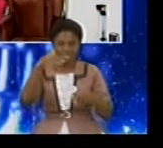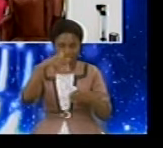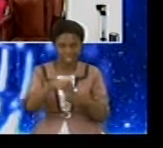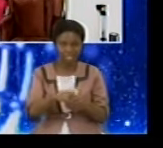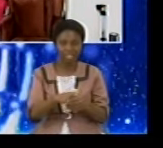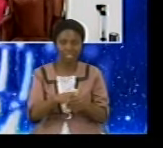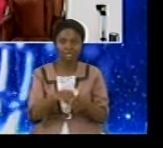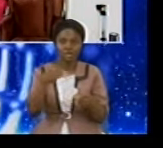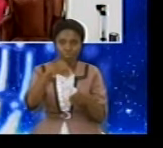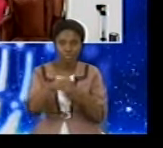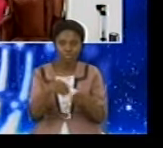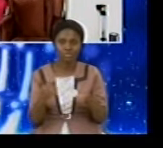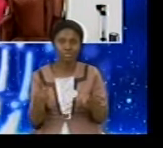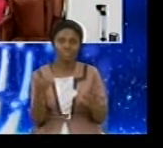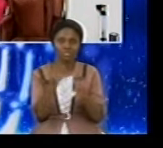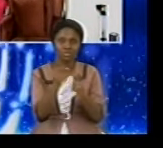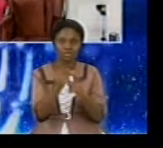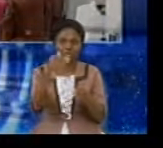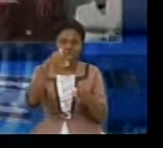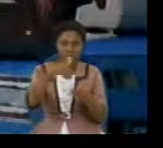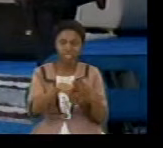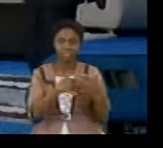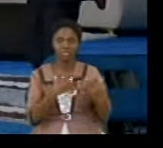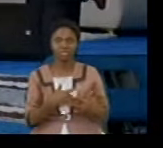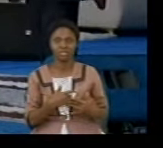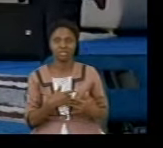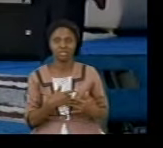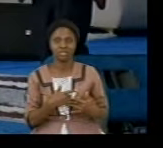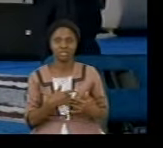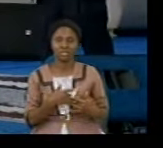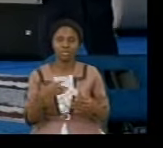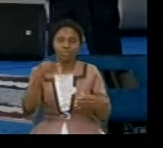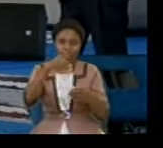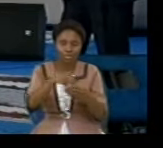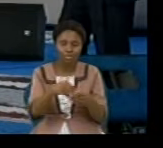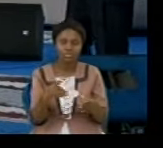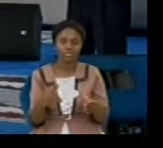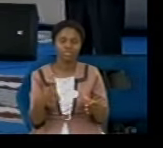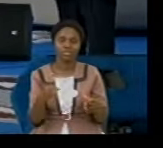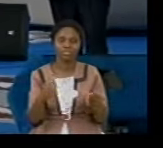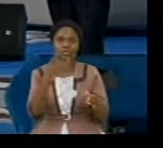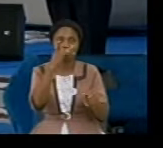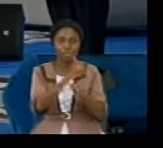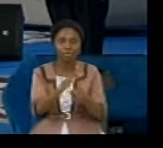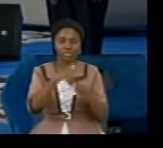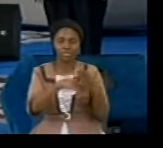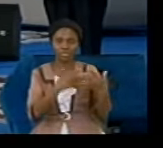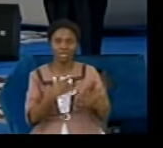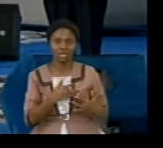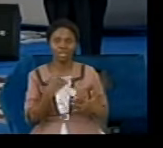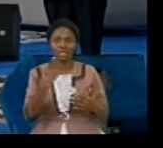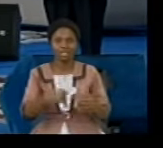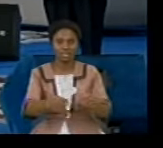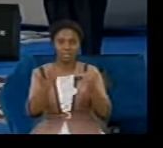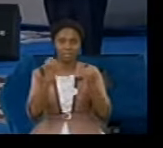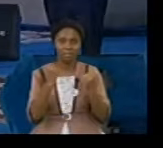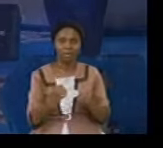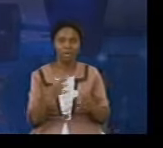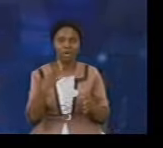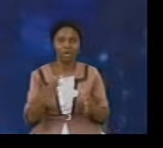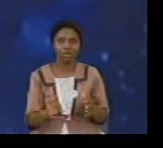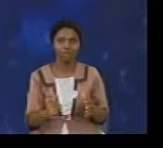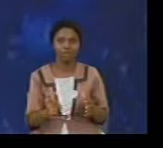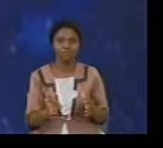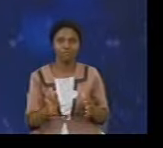word, internalizing the promise, internalizing the power of a creator